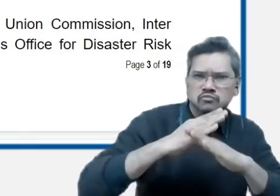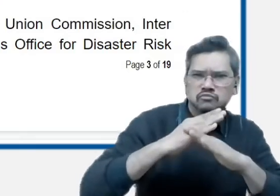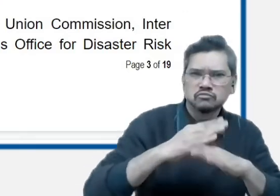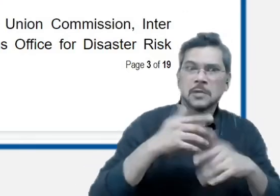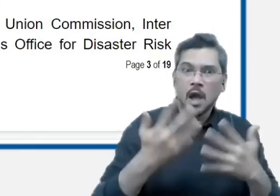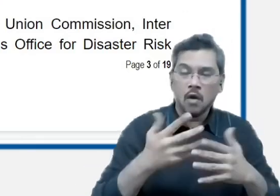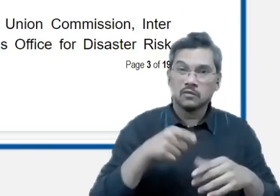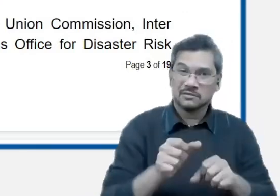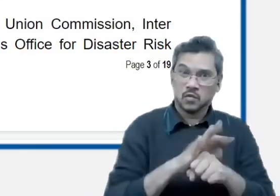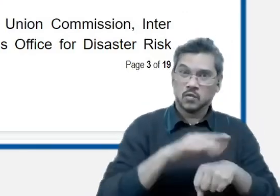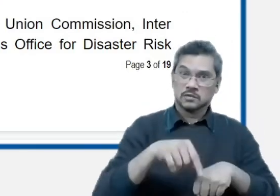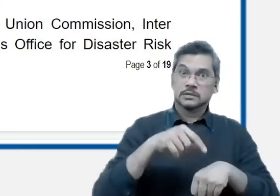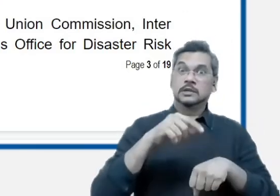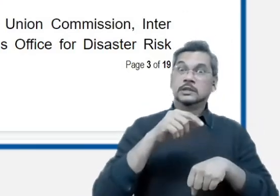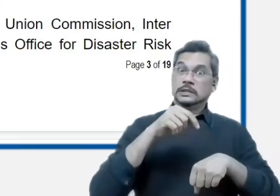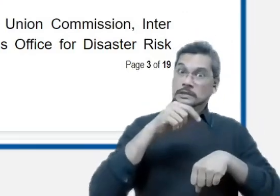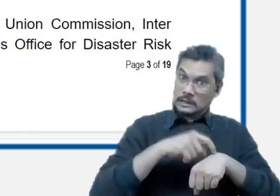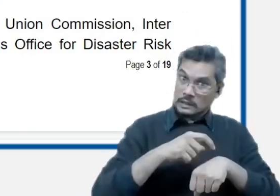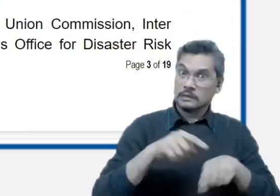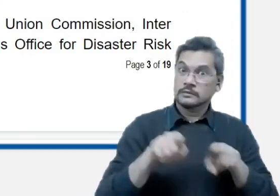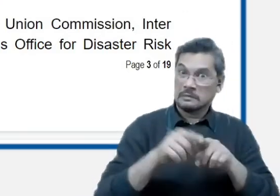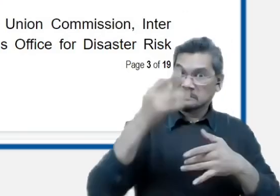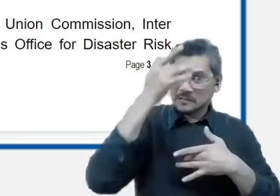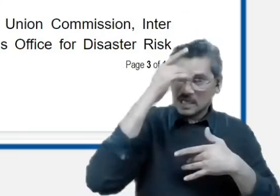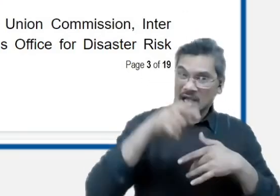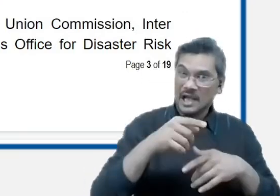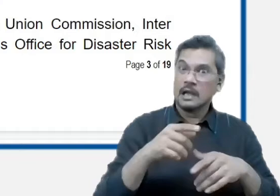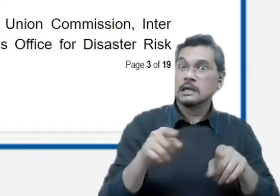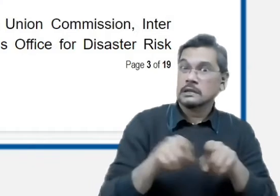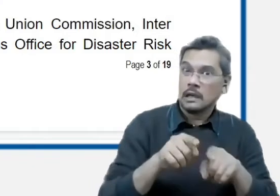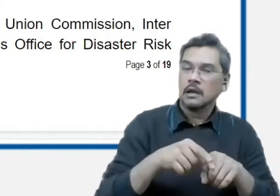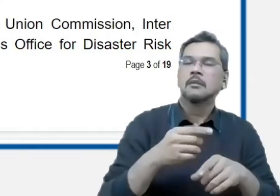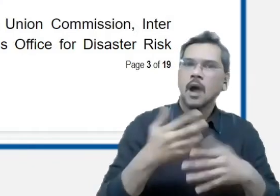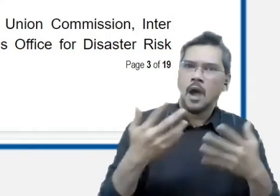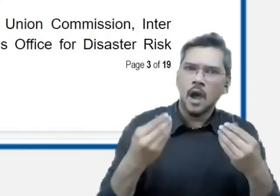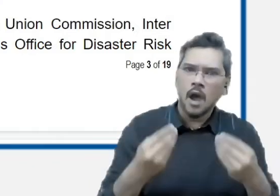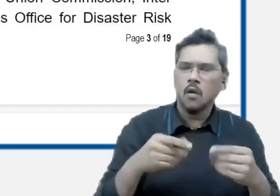and addressing underlying drivers of disaster risk in a systematic manner.